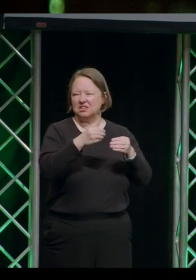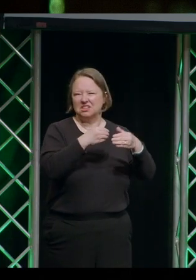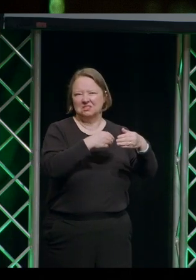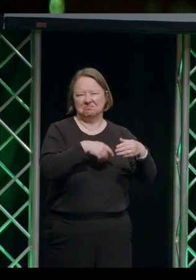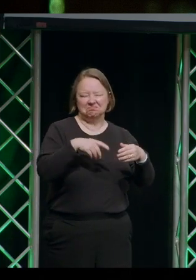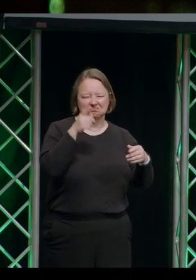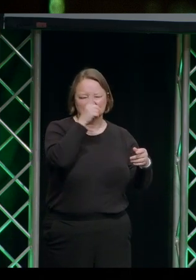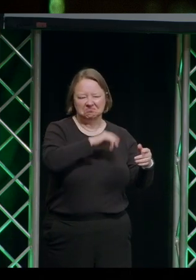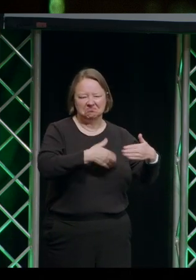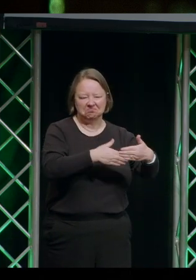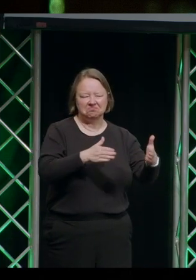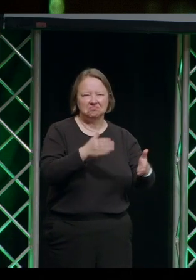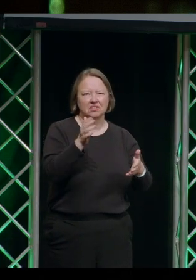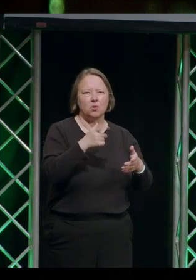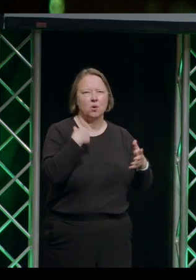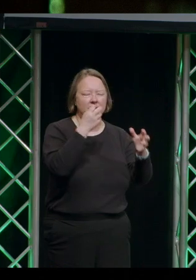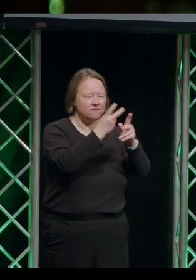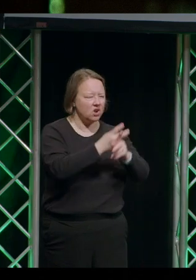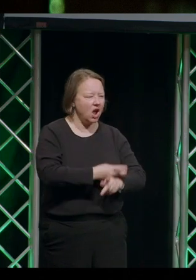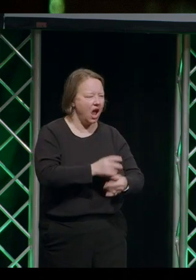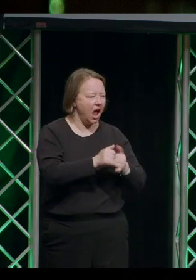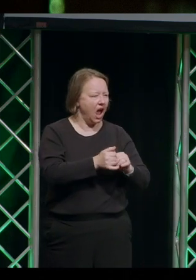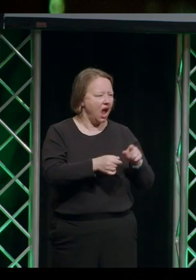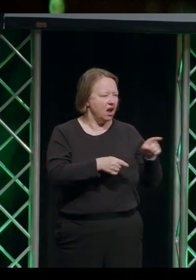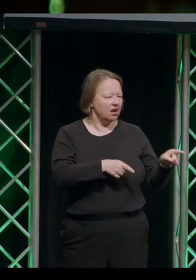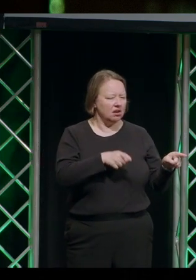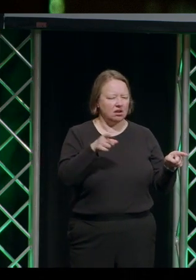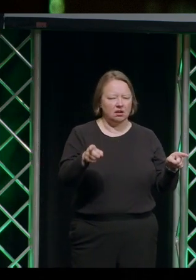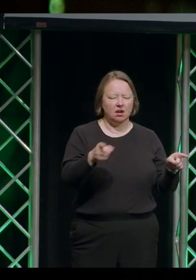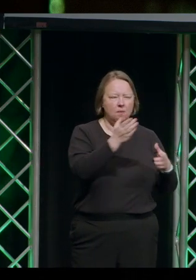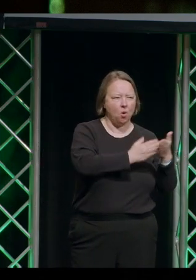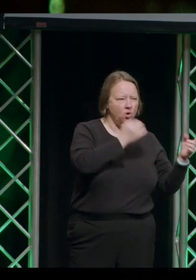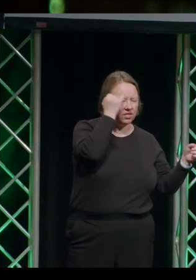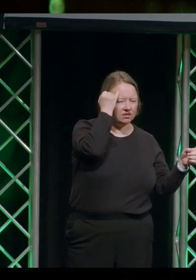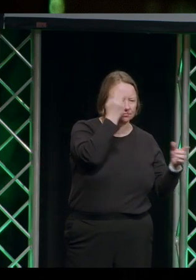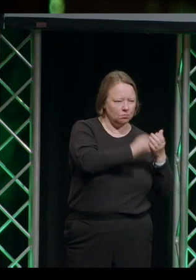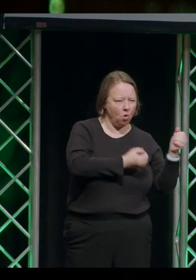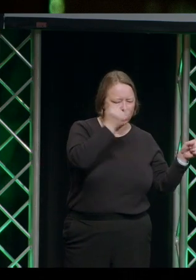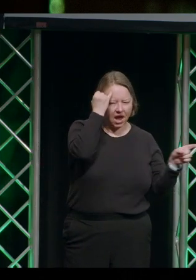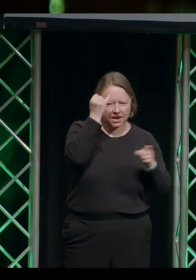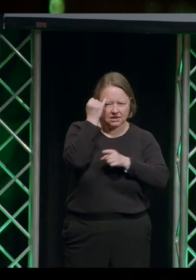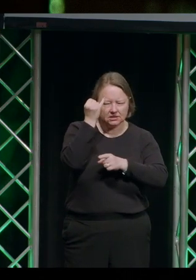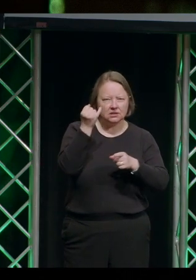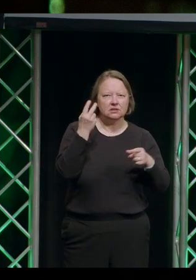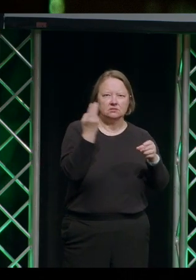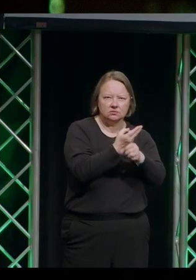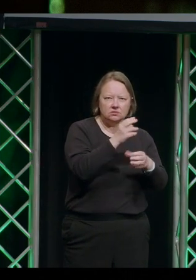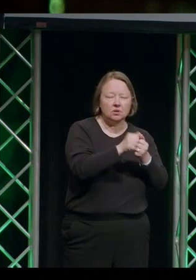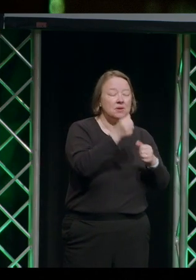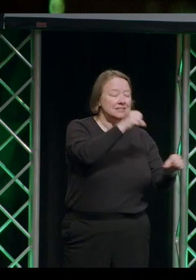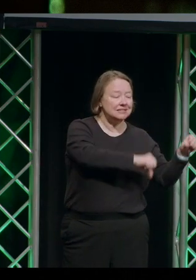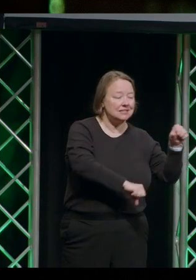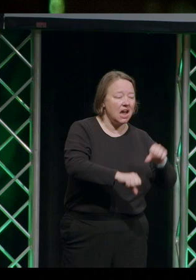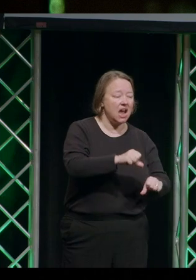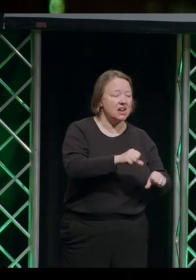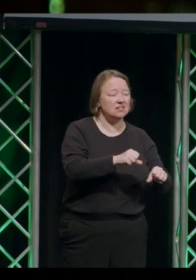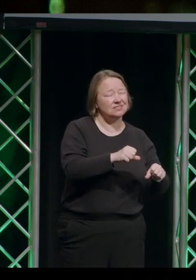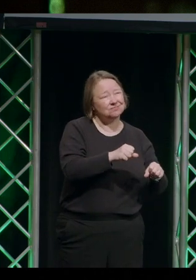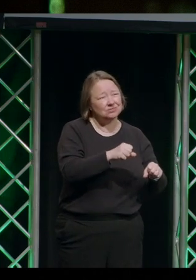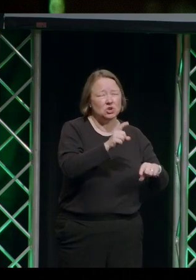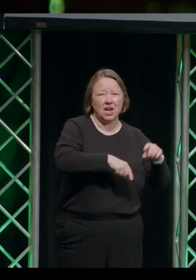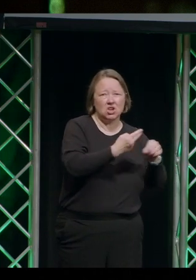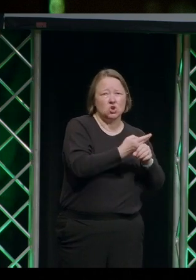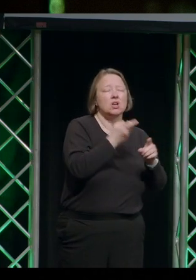were wanting to figure out how can we use these two things in an actual applicable setting, because science can't be useful unless you're bringing it to the